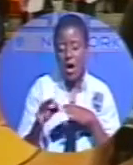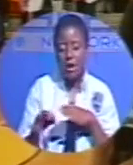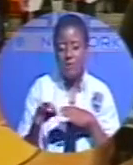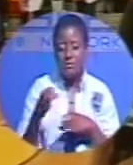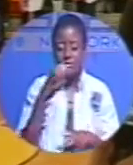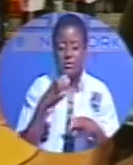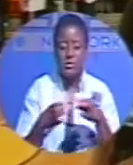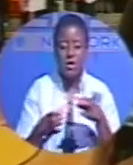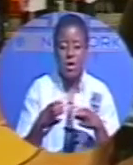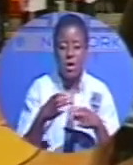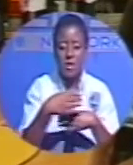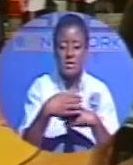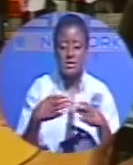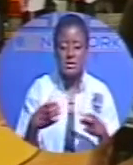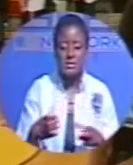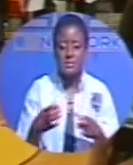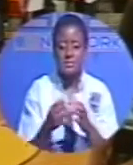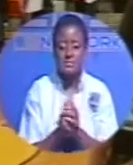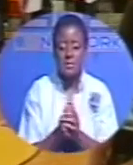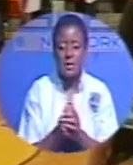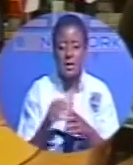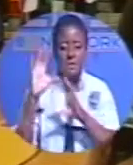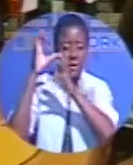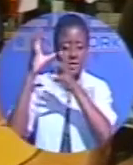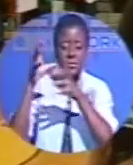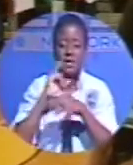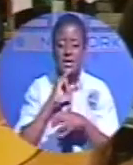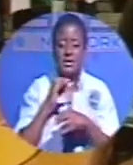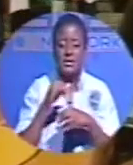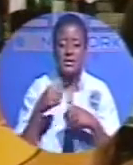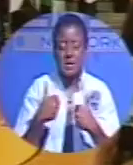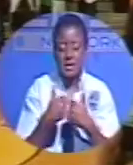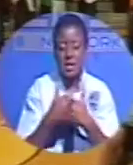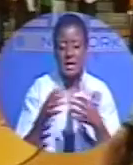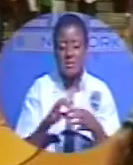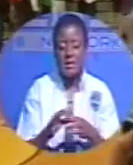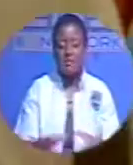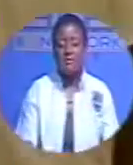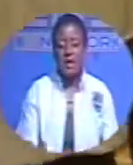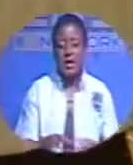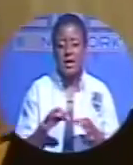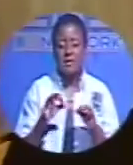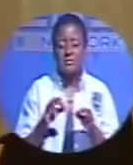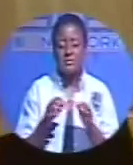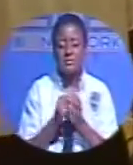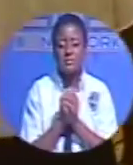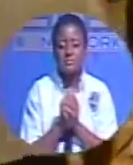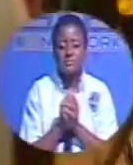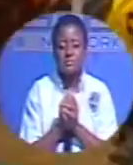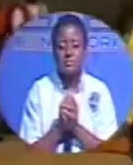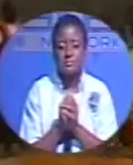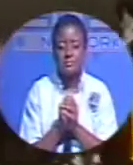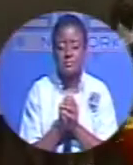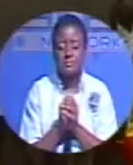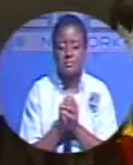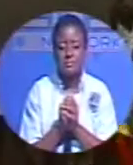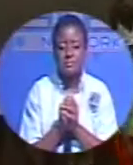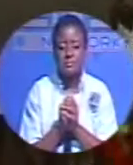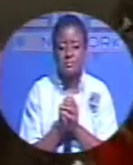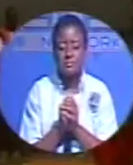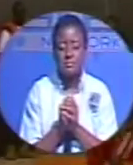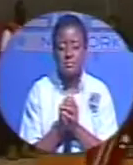good, but it's a game of life. And that's why I'm so happy to coach the under 19 team. Now with Slade coaching the only